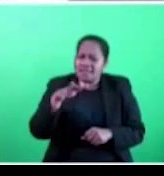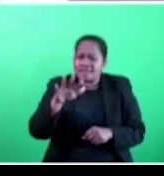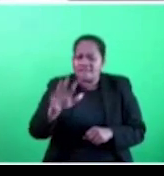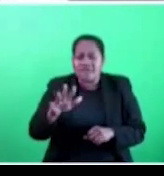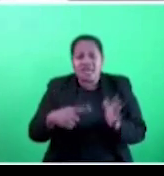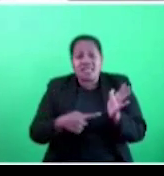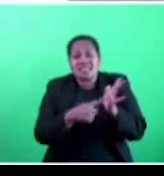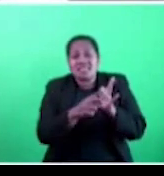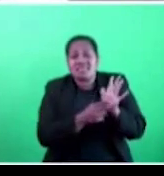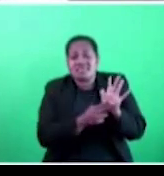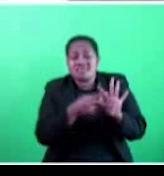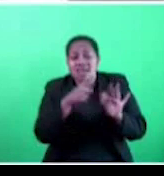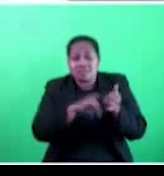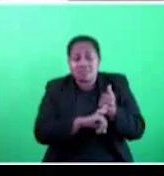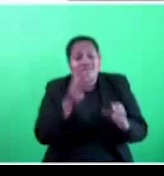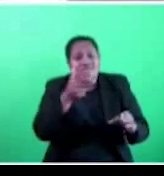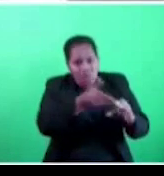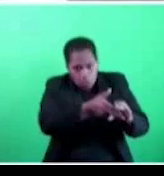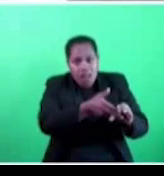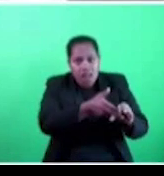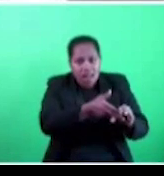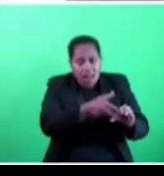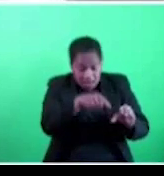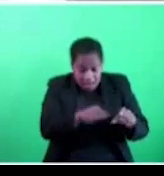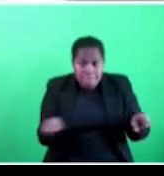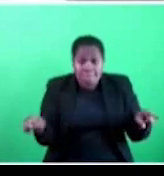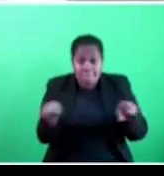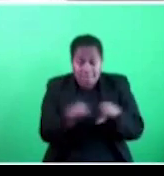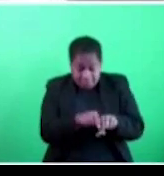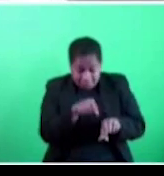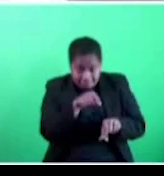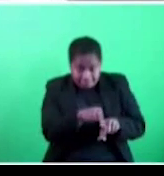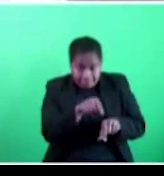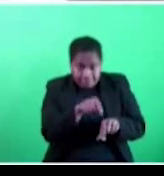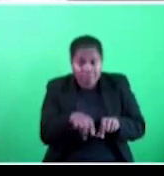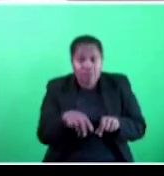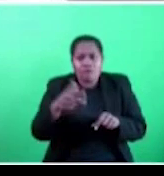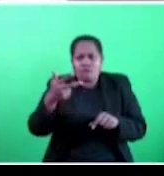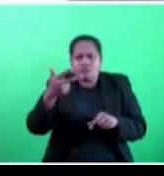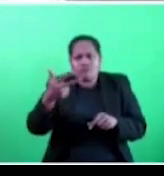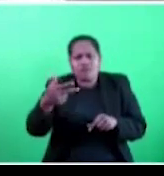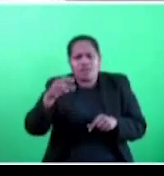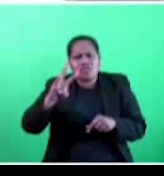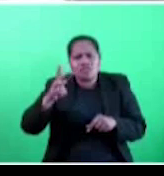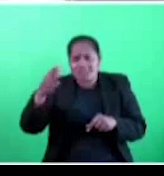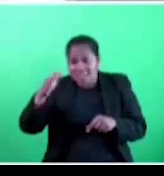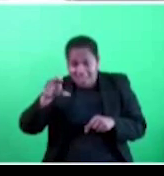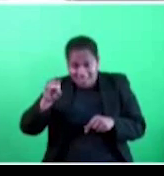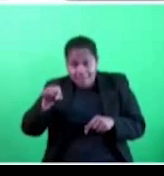Mr. Speaker, sir, on a direct comparison, based on the same passenger and cargo load over the A330, the